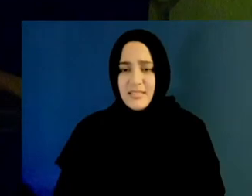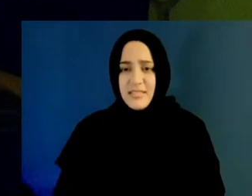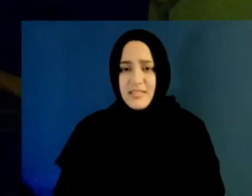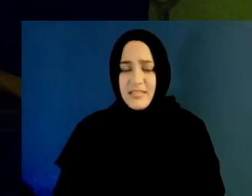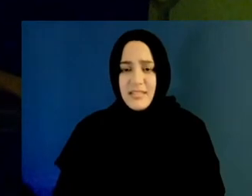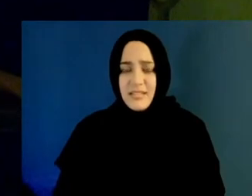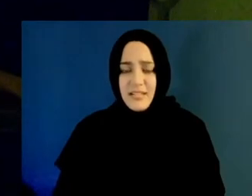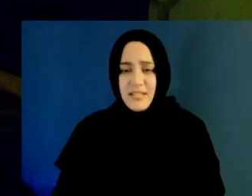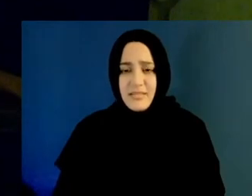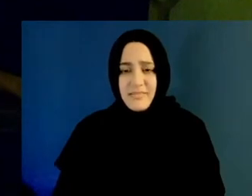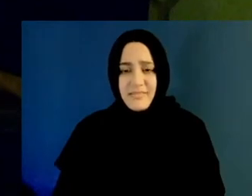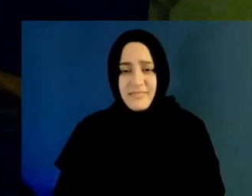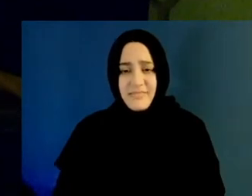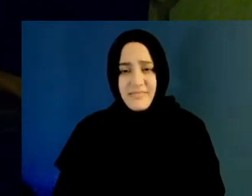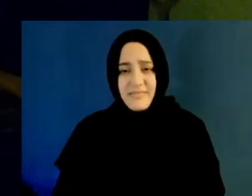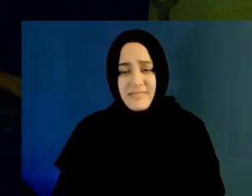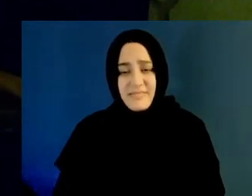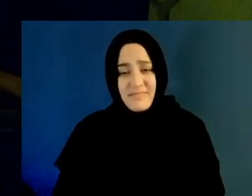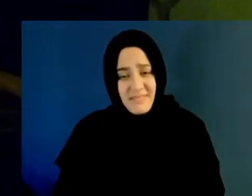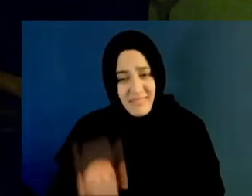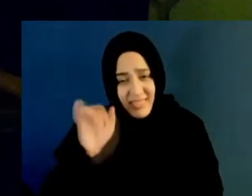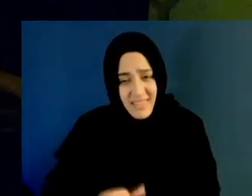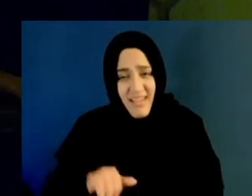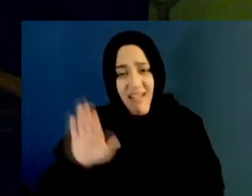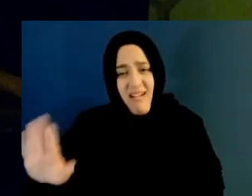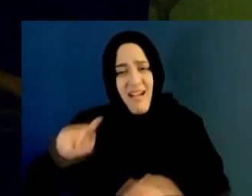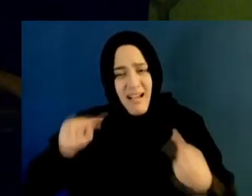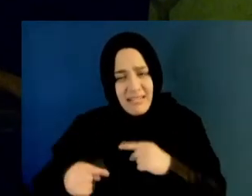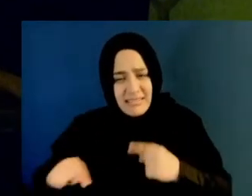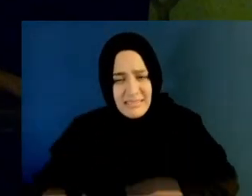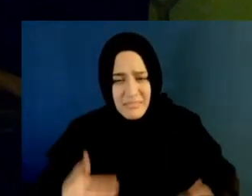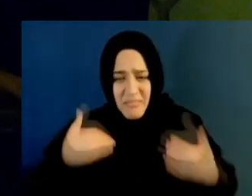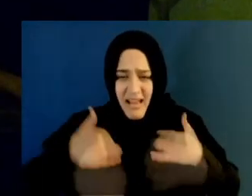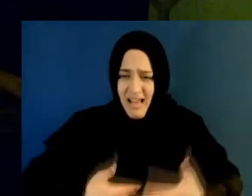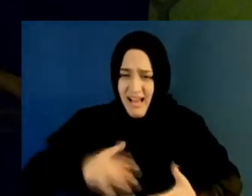After all these injuries, you ask Imam al-Bakir,